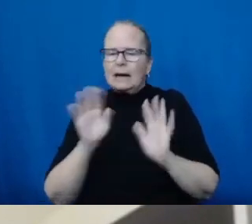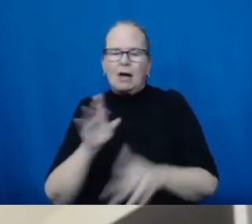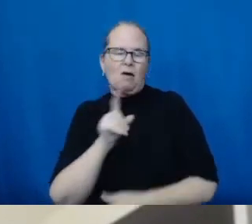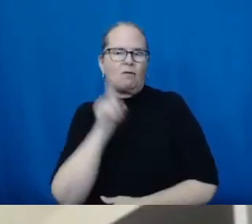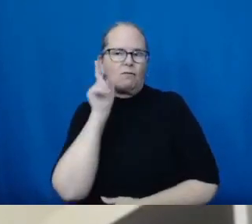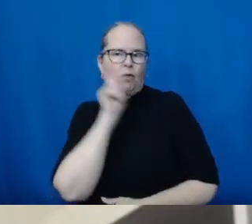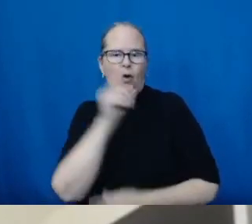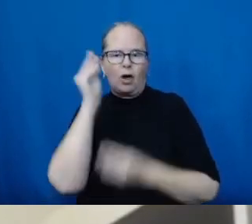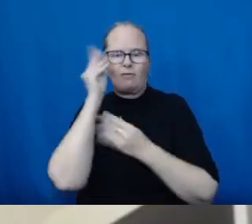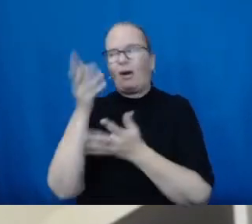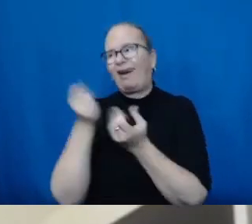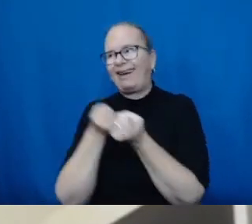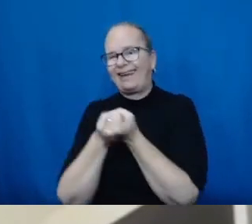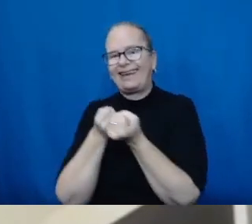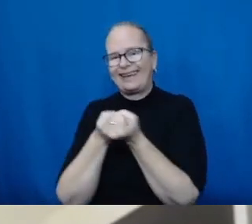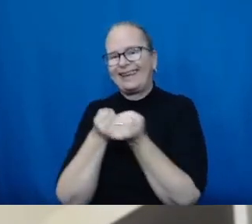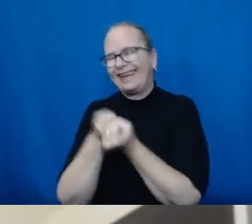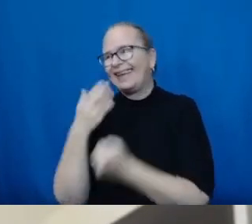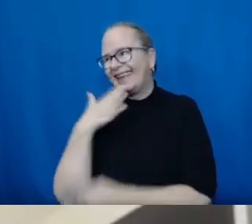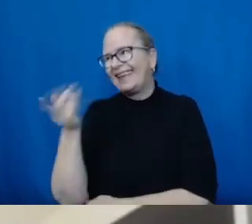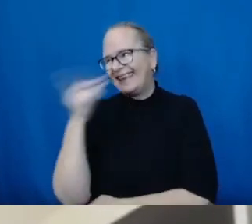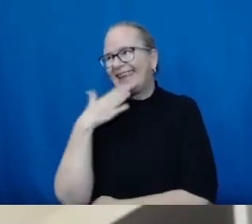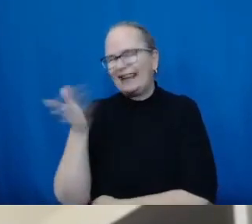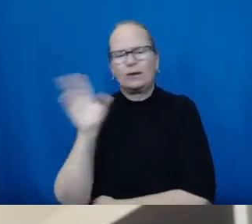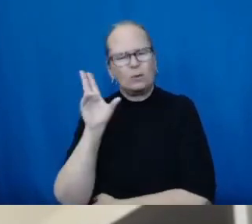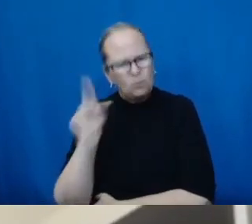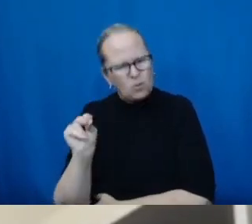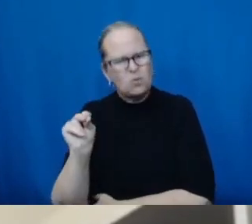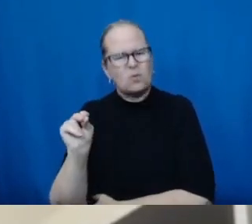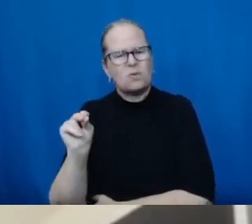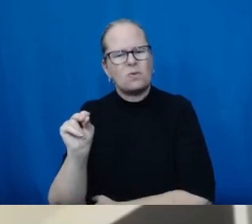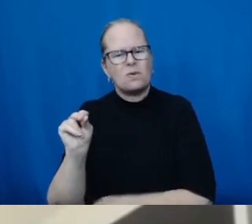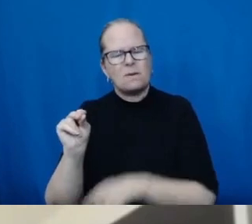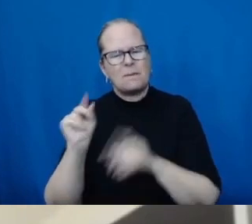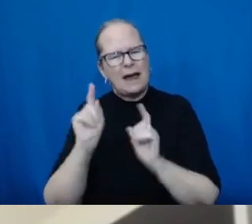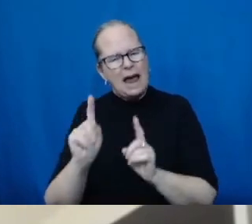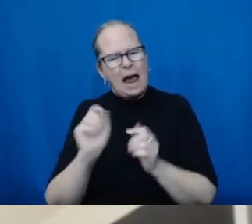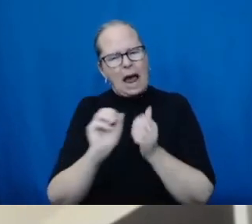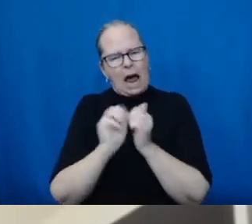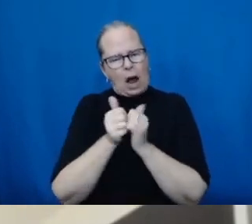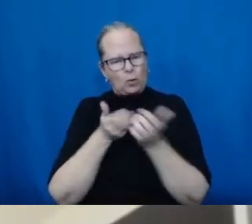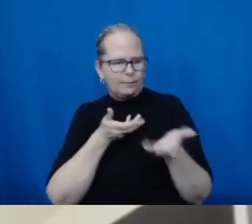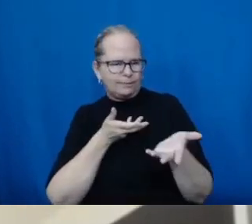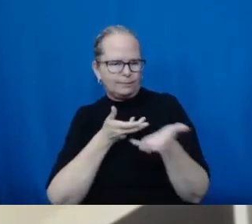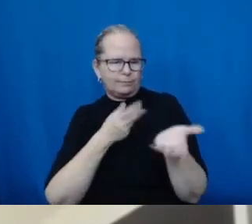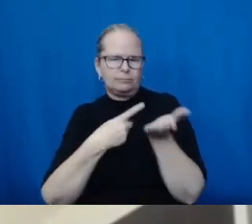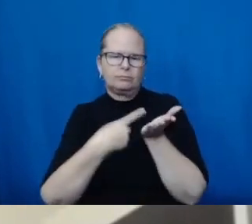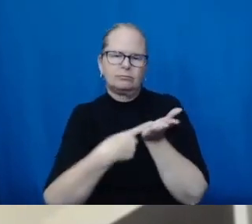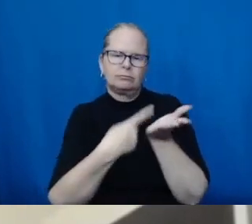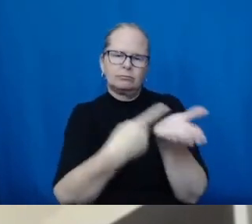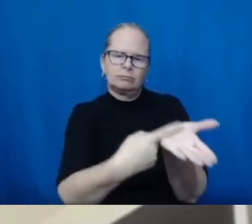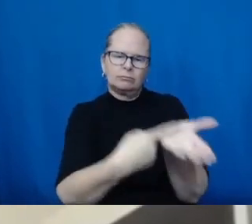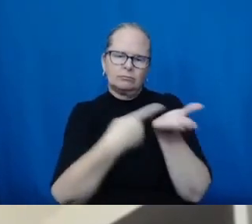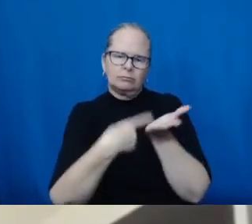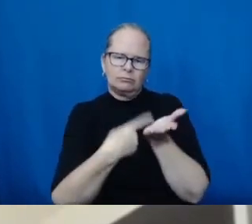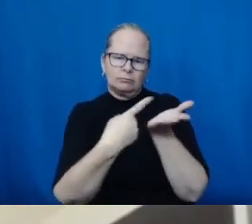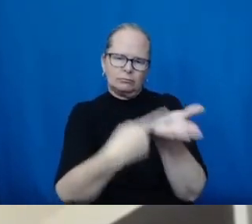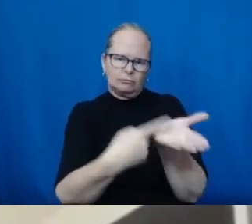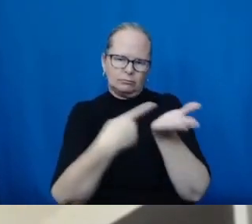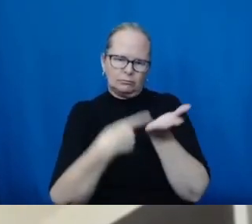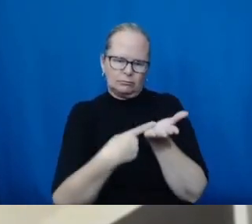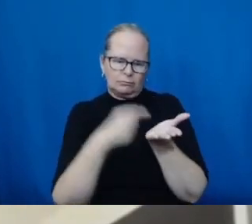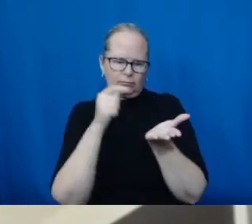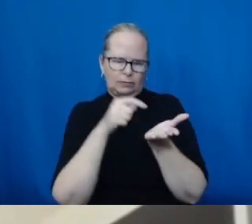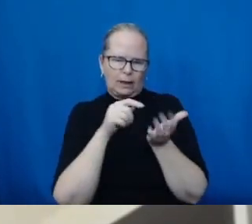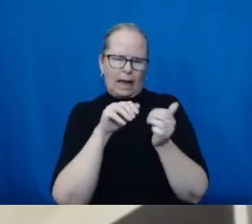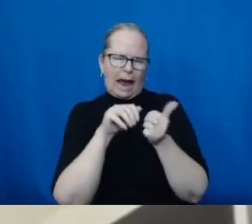how you frame it with them, because there is sometimes, in some cases, like some understandable fear that's underlying